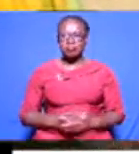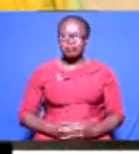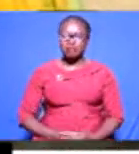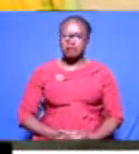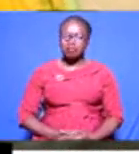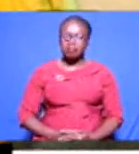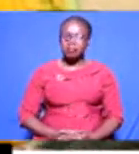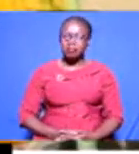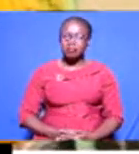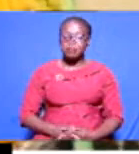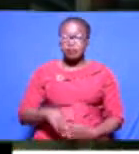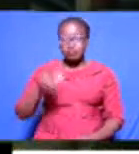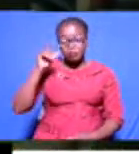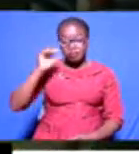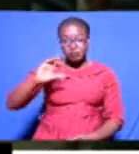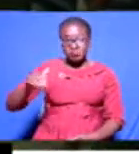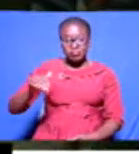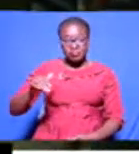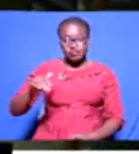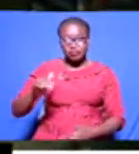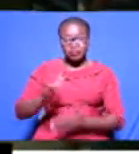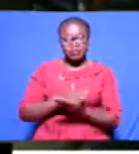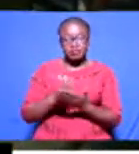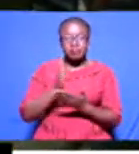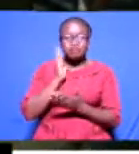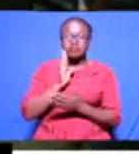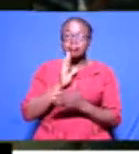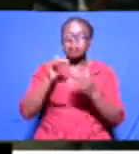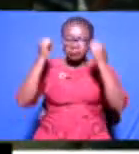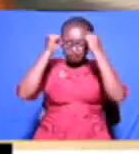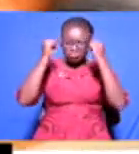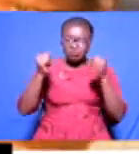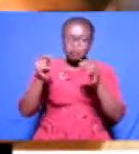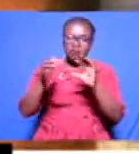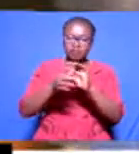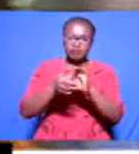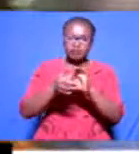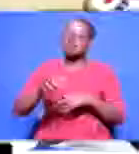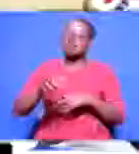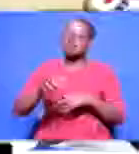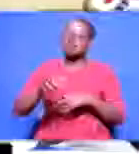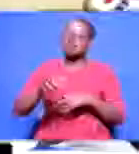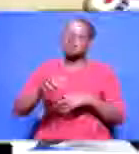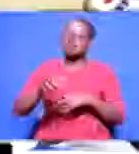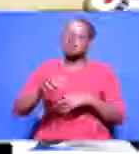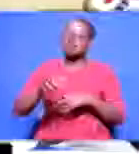In Mombasa County, a section of parents with students joining grade 6 claim they cannot access some